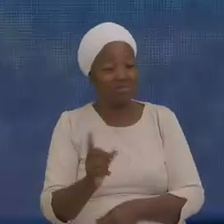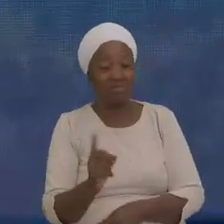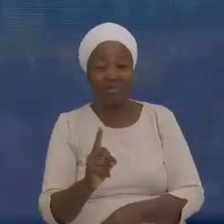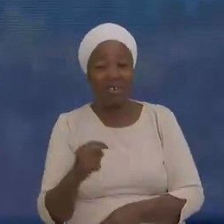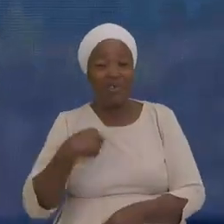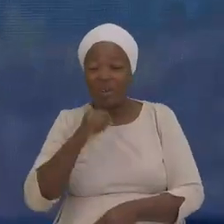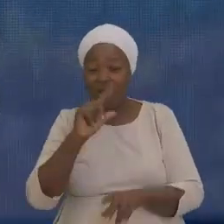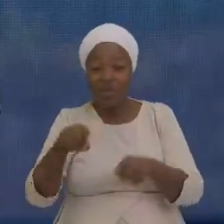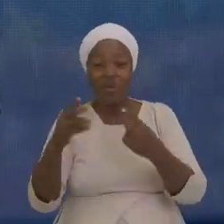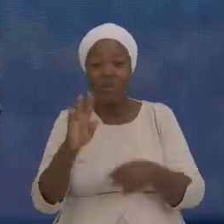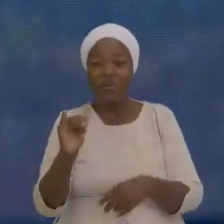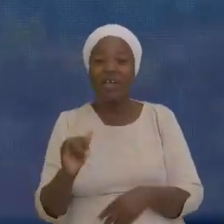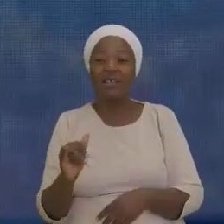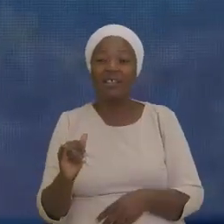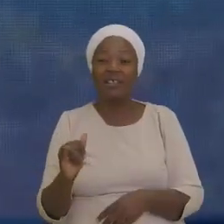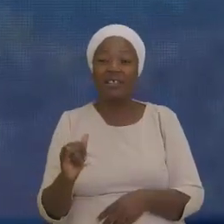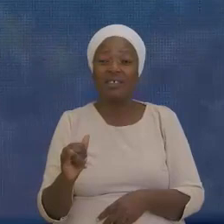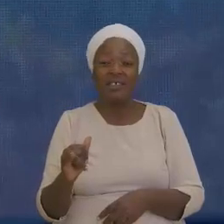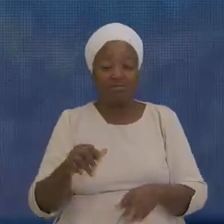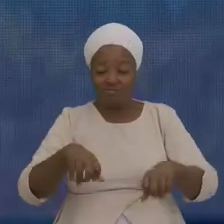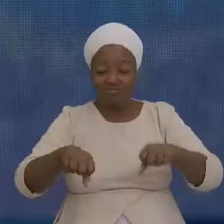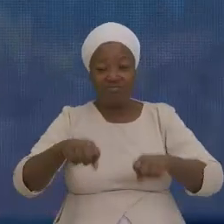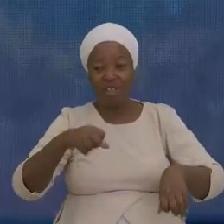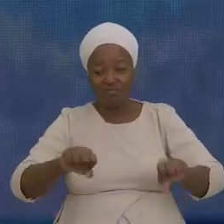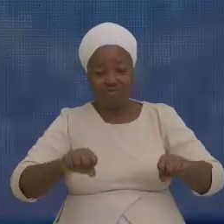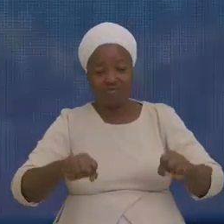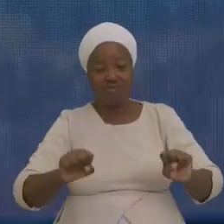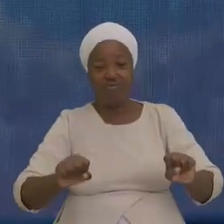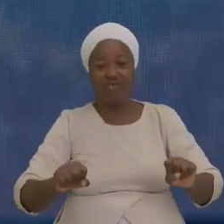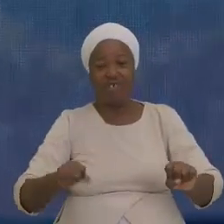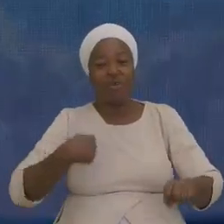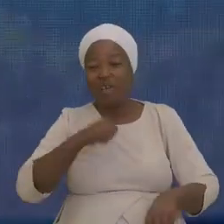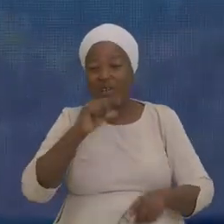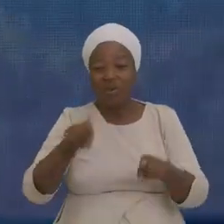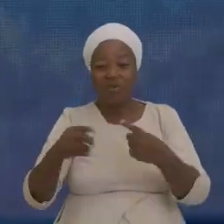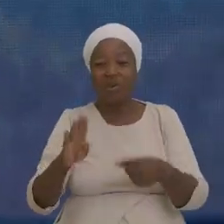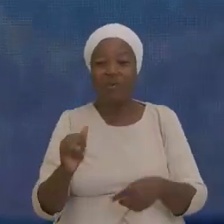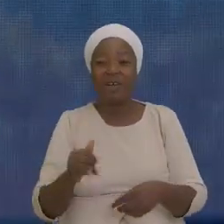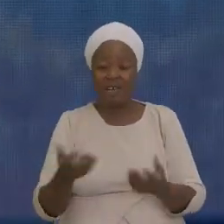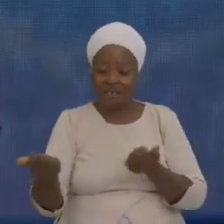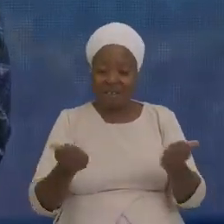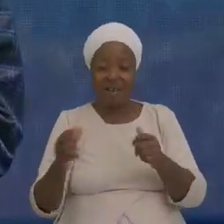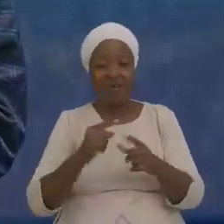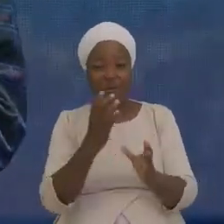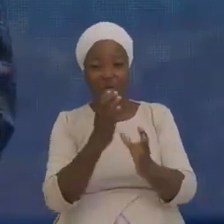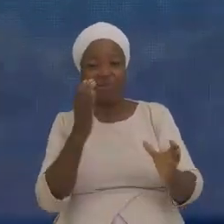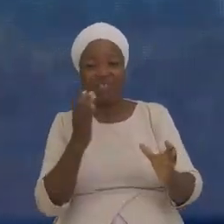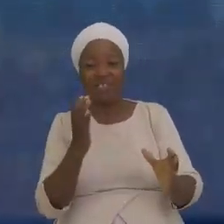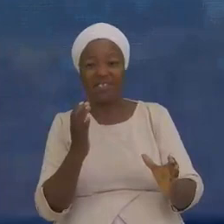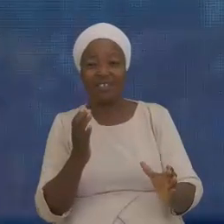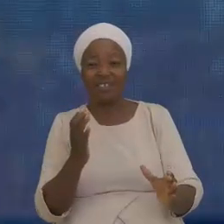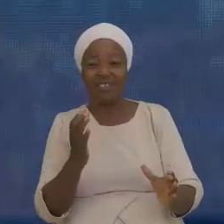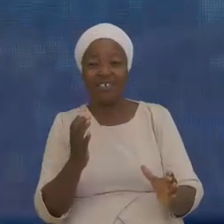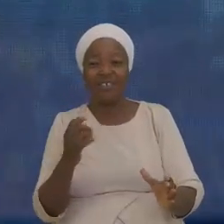not going by motorcycle. We're not going by car or bus.